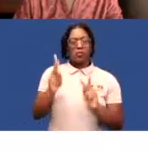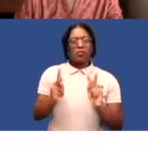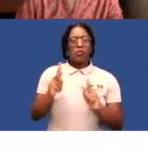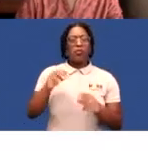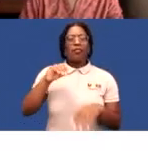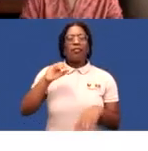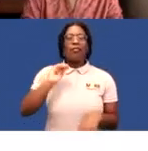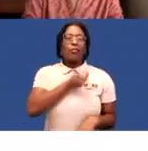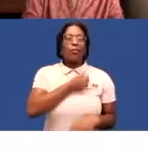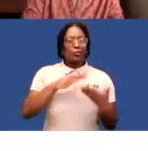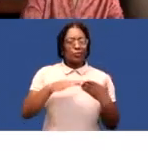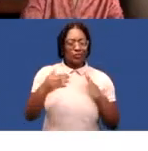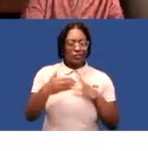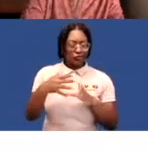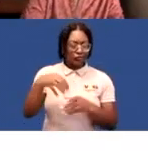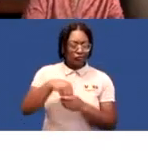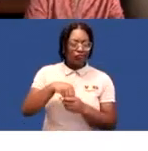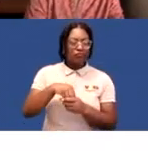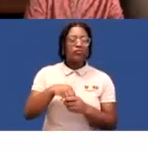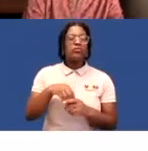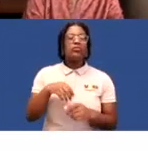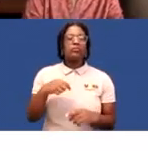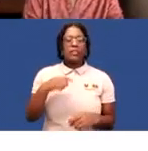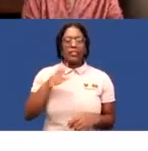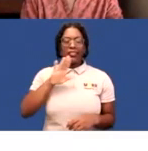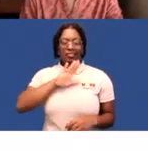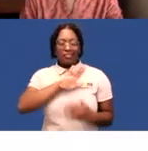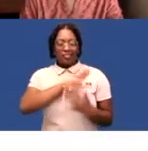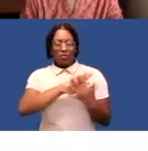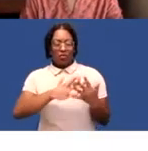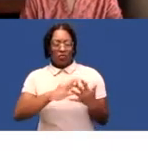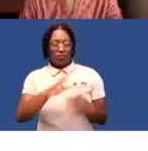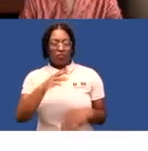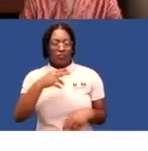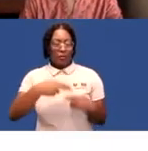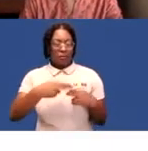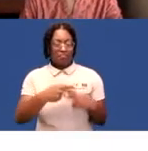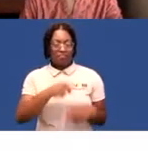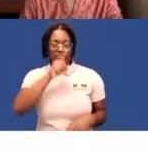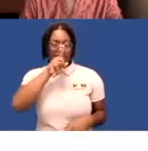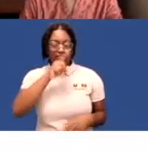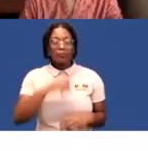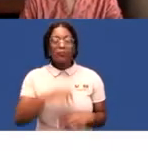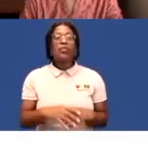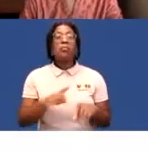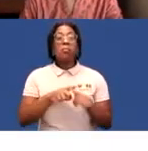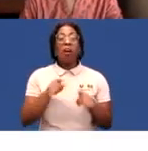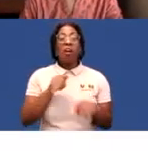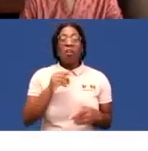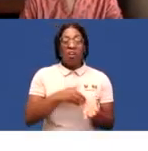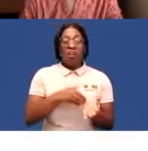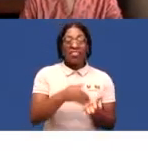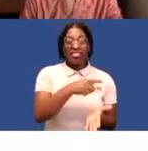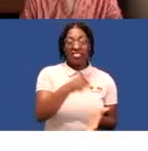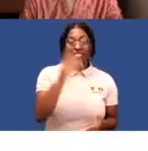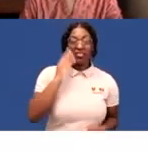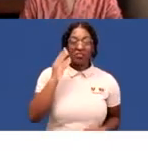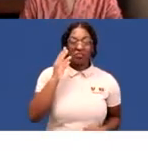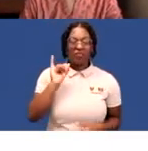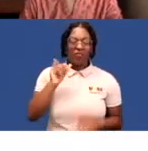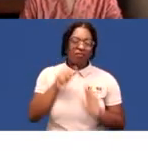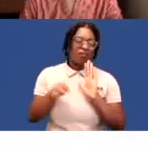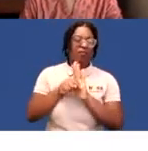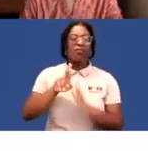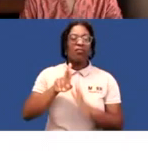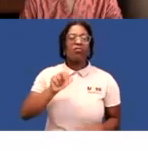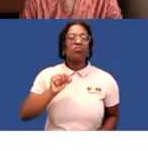honestly, they had a reputation for meekly addressing these kinds of instances of racism. In response to the assault, the